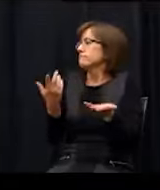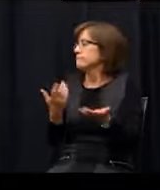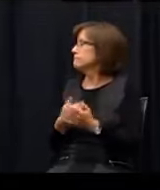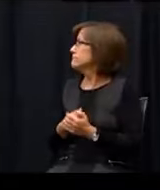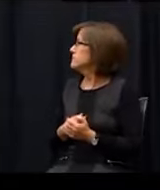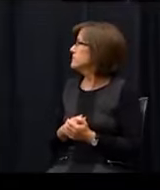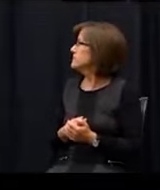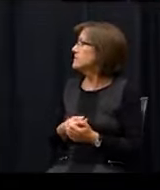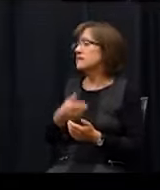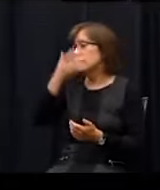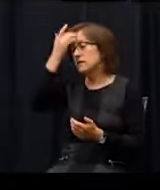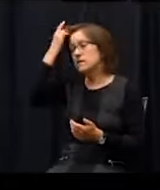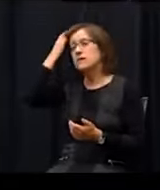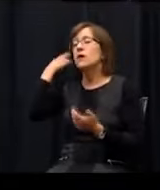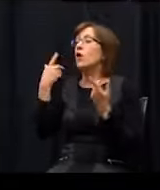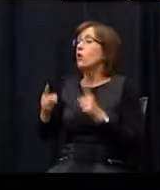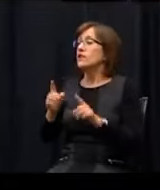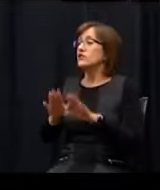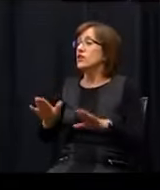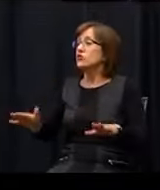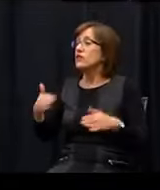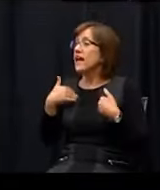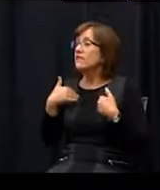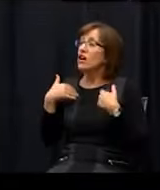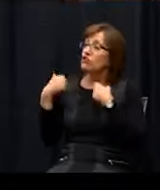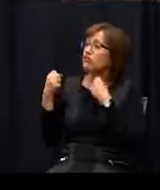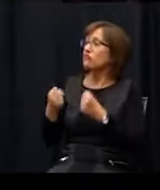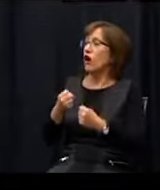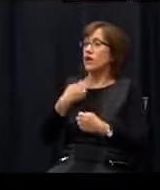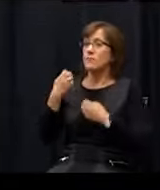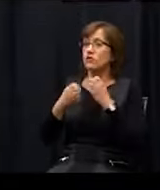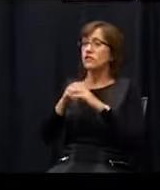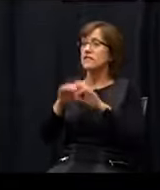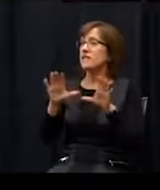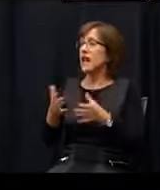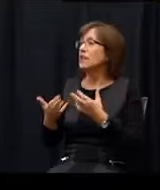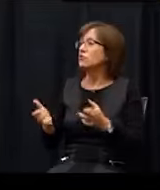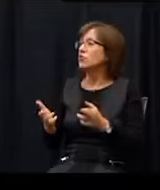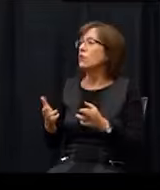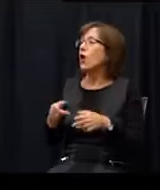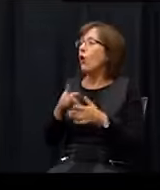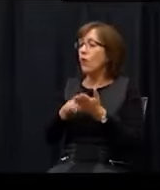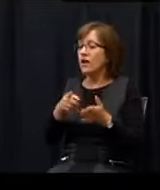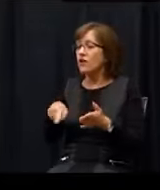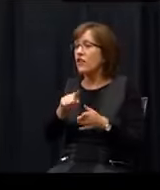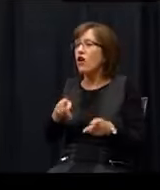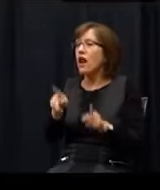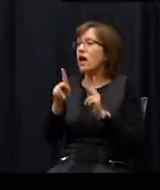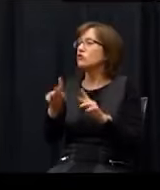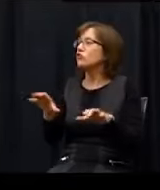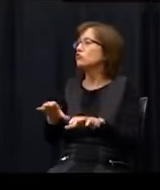allowed to do when they have strong emotions in your classroom? Can anyone share that answer?